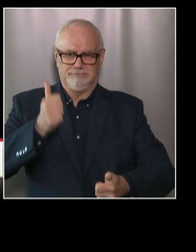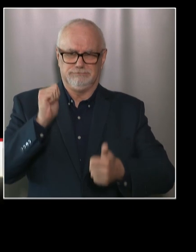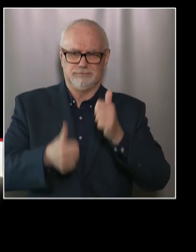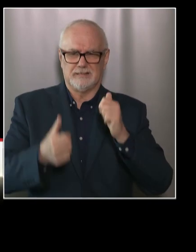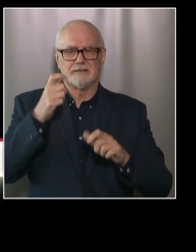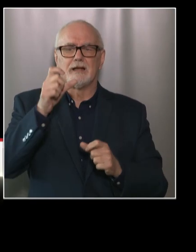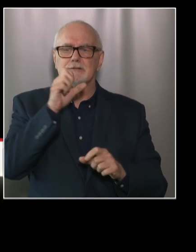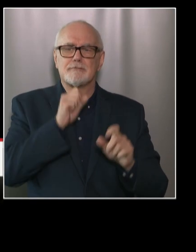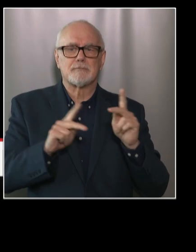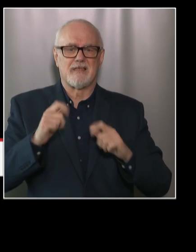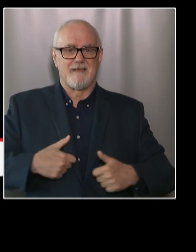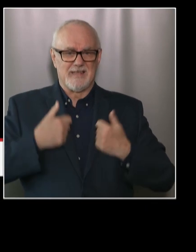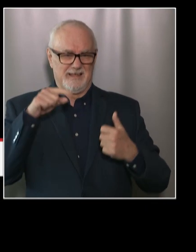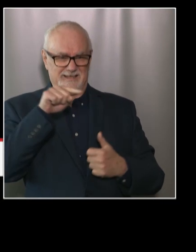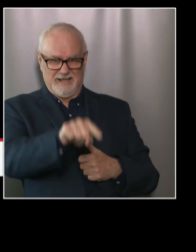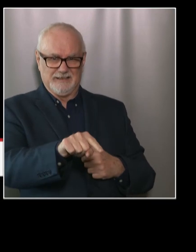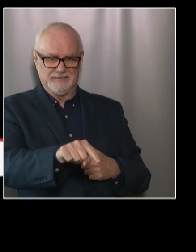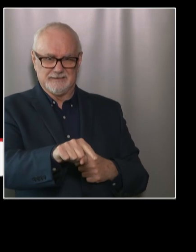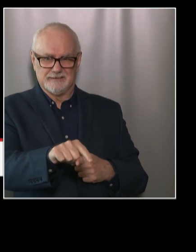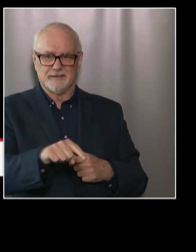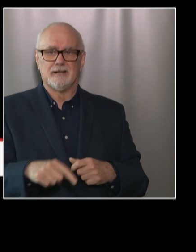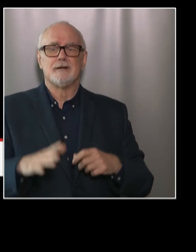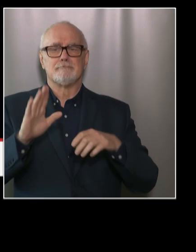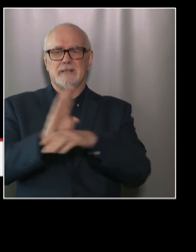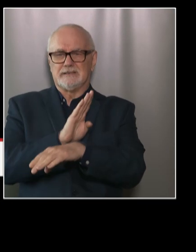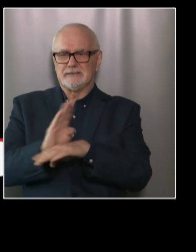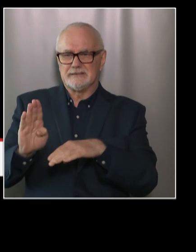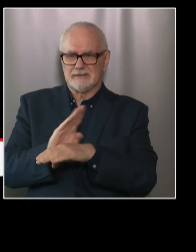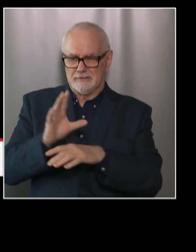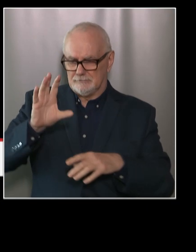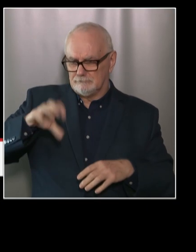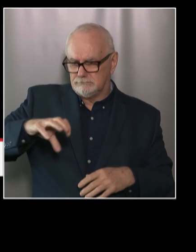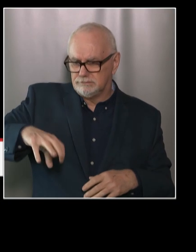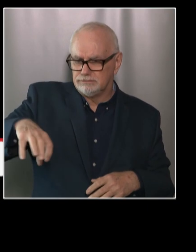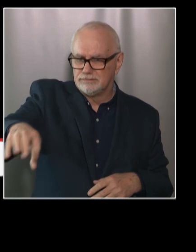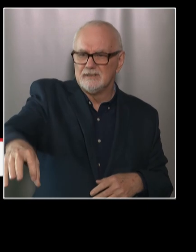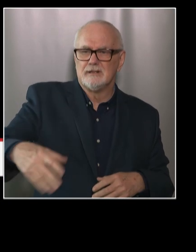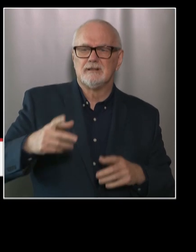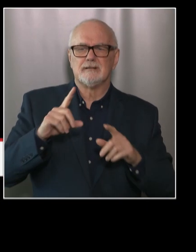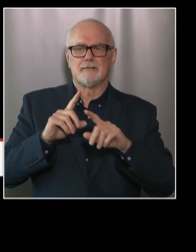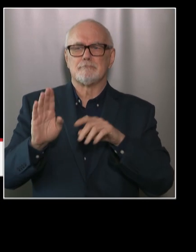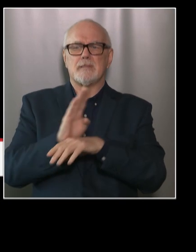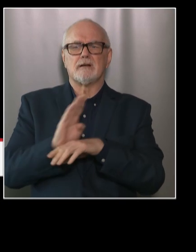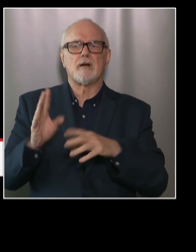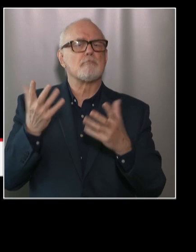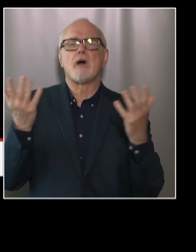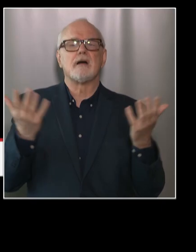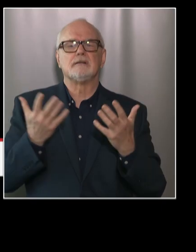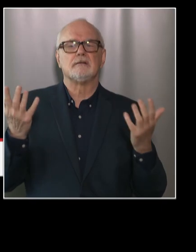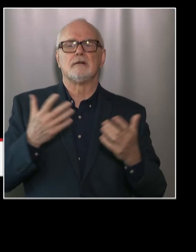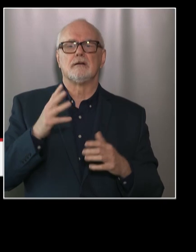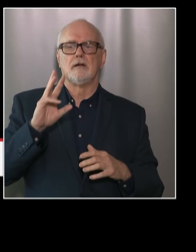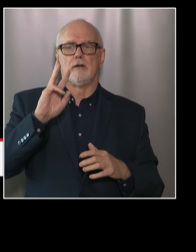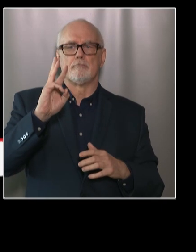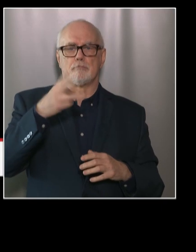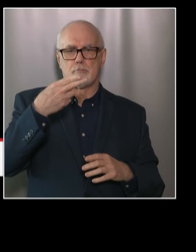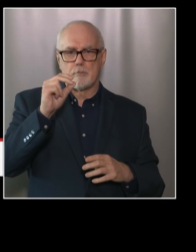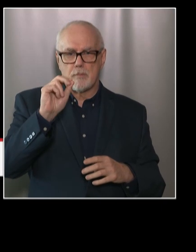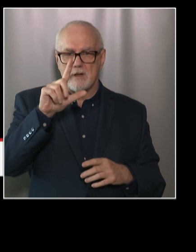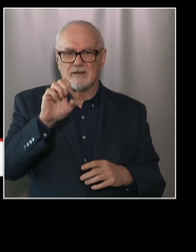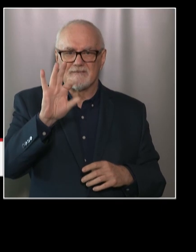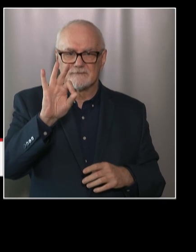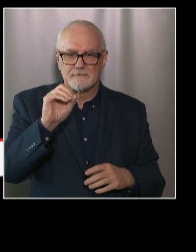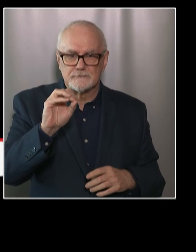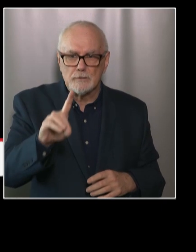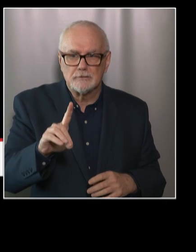150,000 square feet of retail anchored by Whole Foods, Chase Bank, Starbucks, Tropical Smoothie Cafe, and